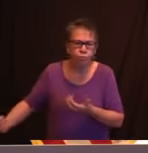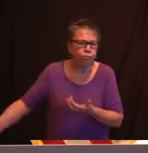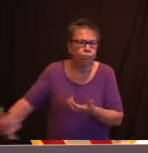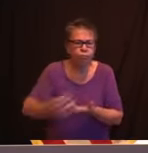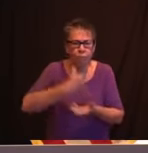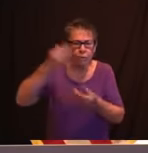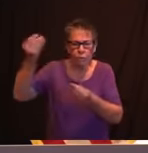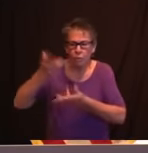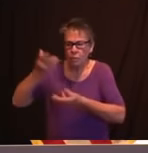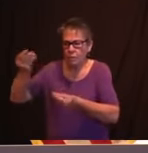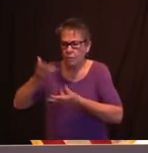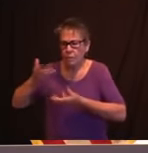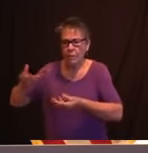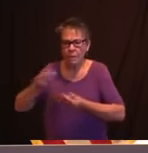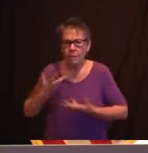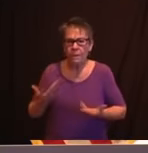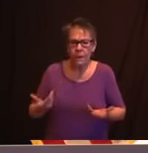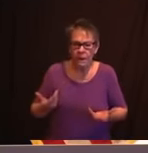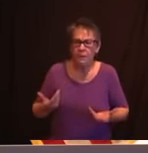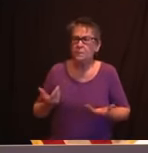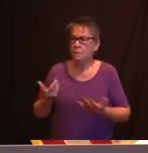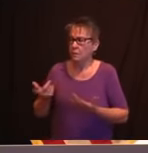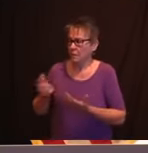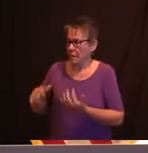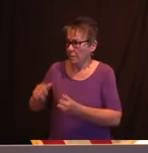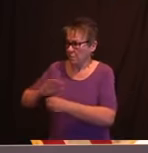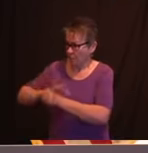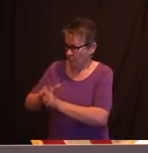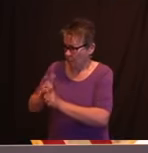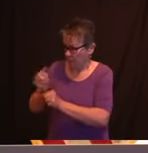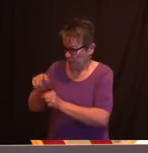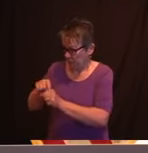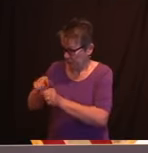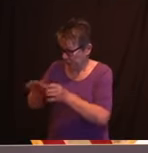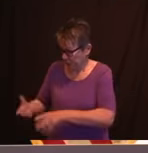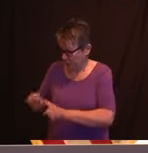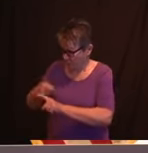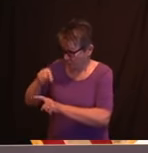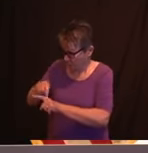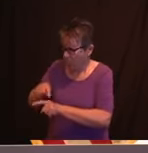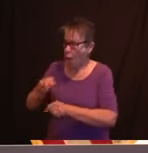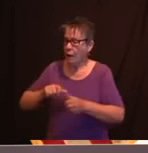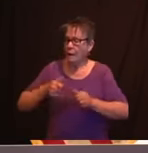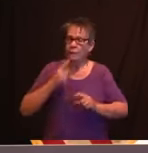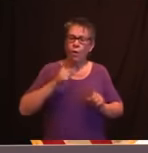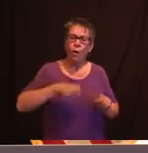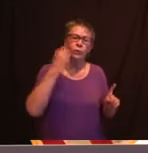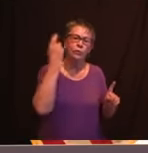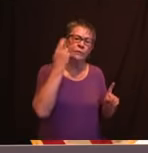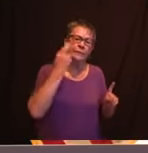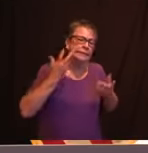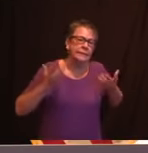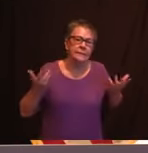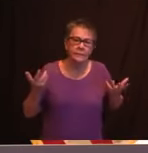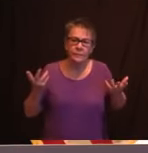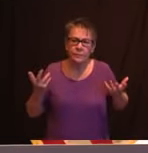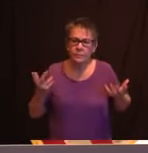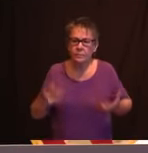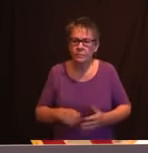that this number, when we look back in the fullness of time, I mentioned a case, I think, maybe yesterday or the day before. The gentleman died